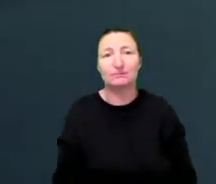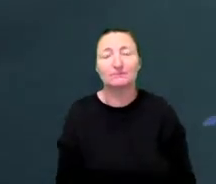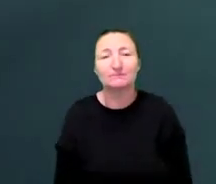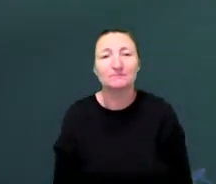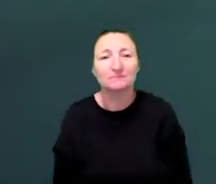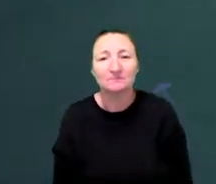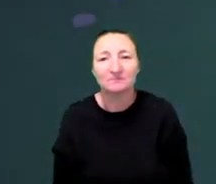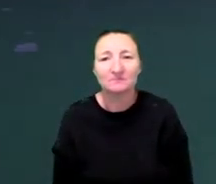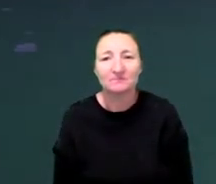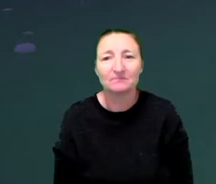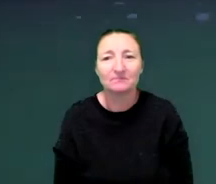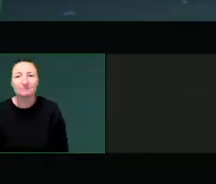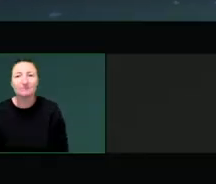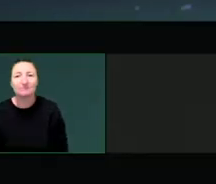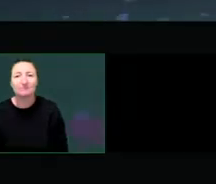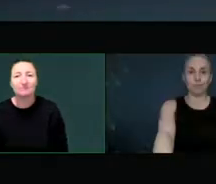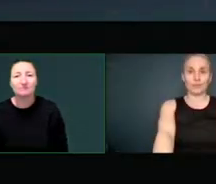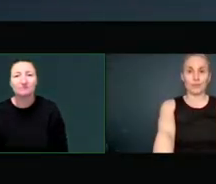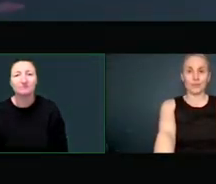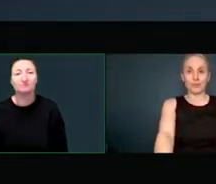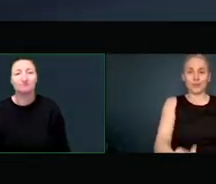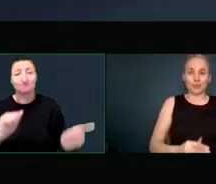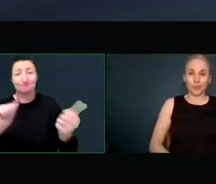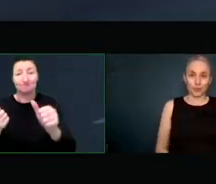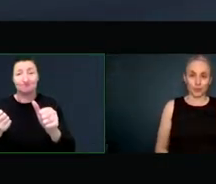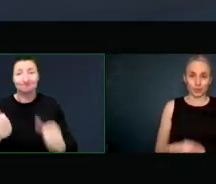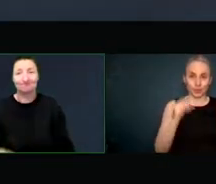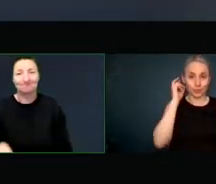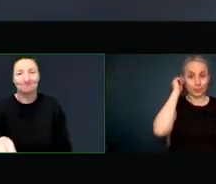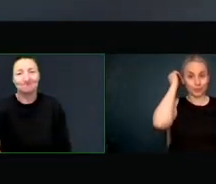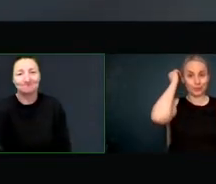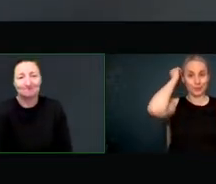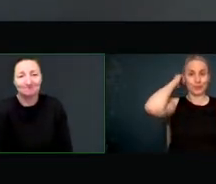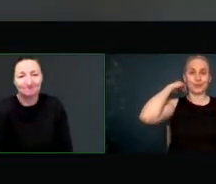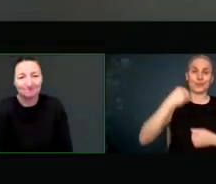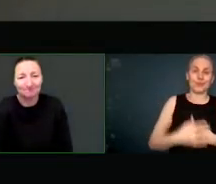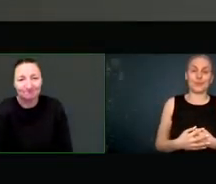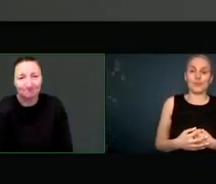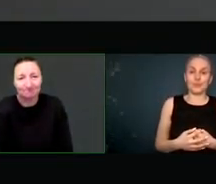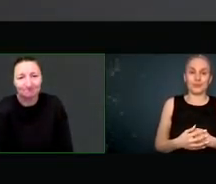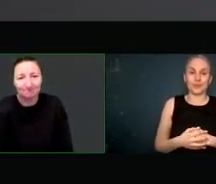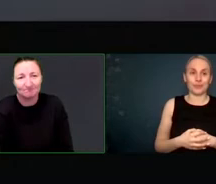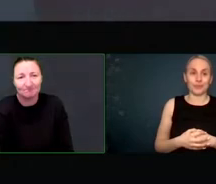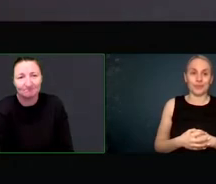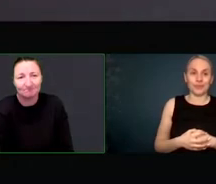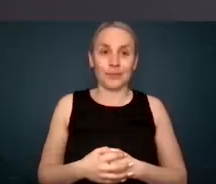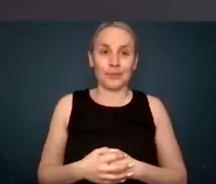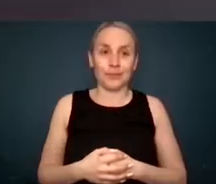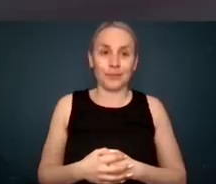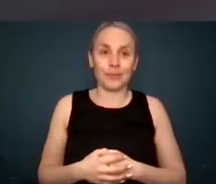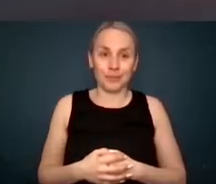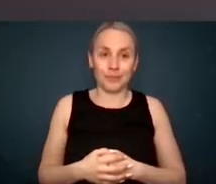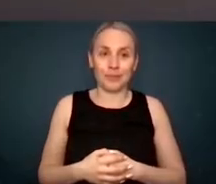The I don't think so. The blue one, I don't think we've been there. I'm also curious if, like, for people watching,